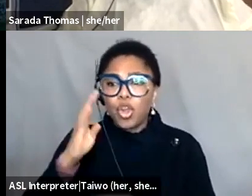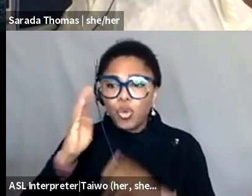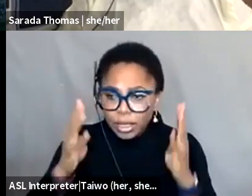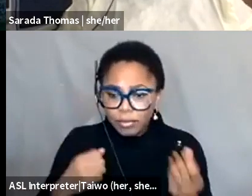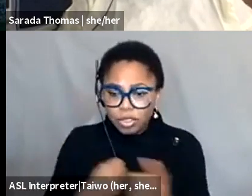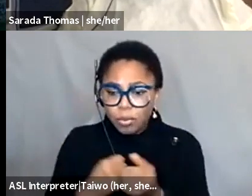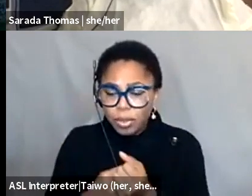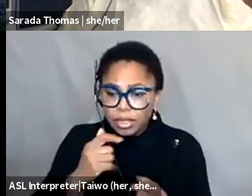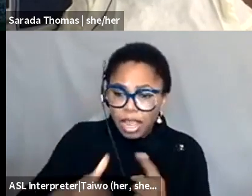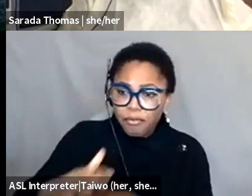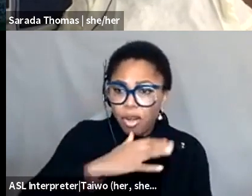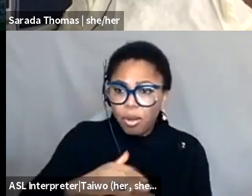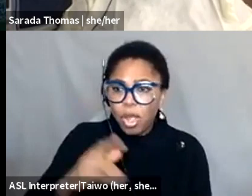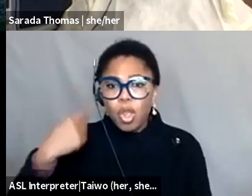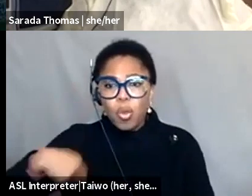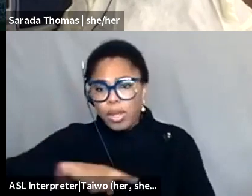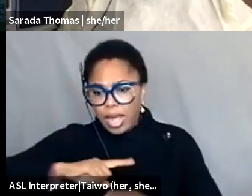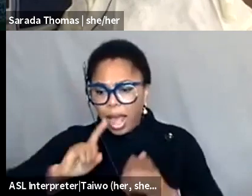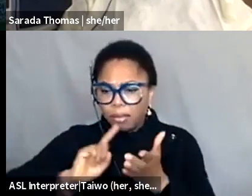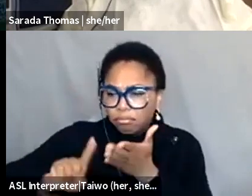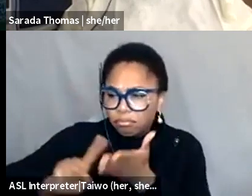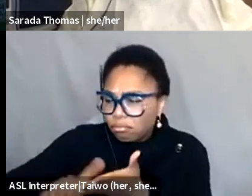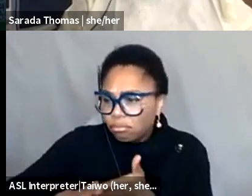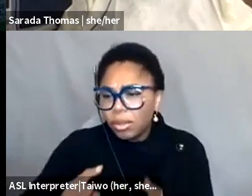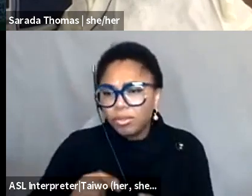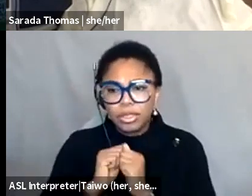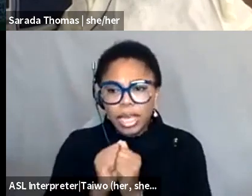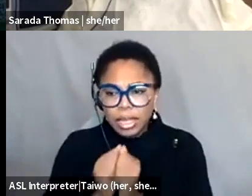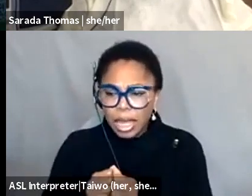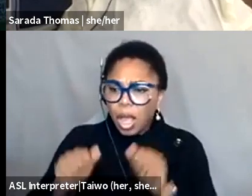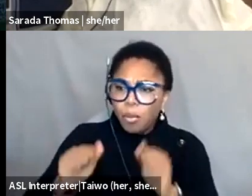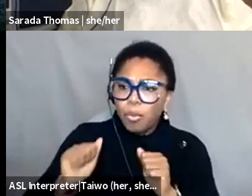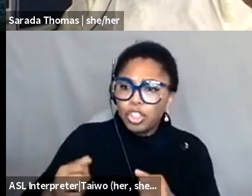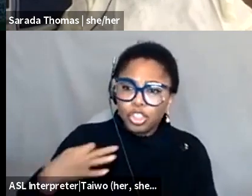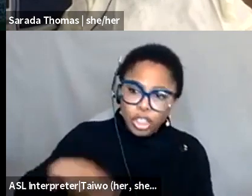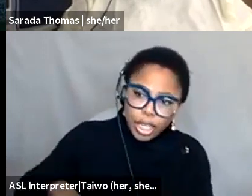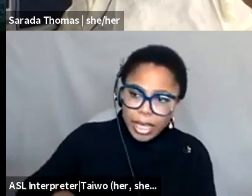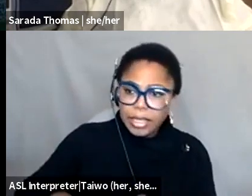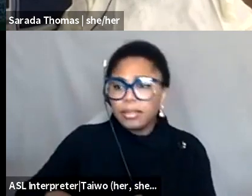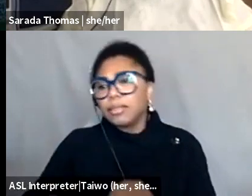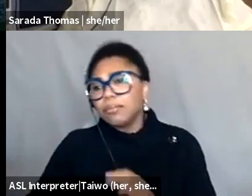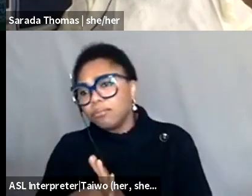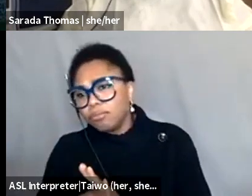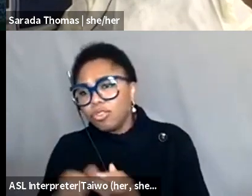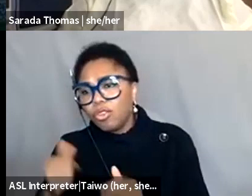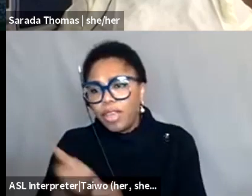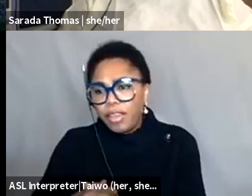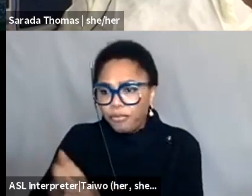are exploring together what are some of the potential gains and what are some of the potential losses of every intervention.